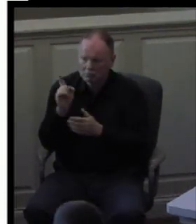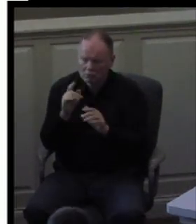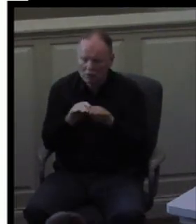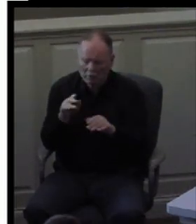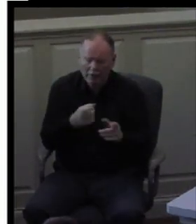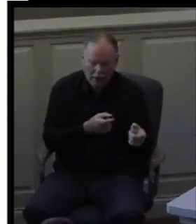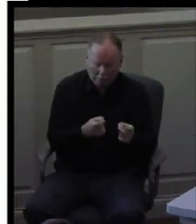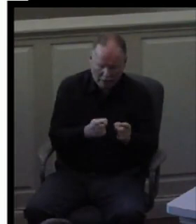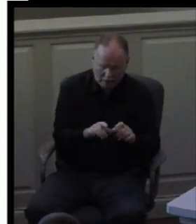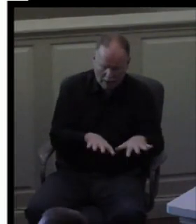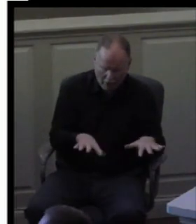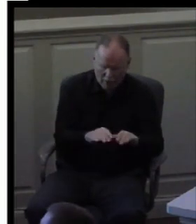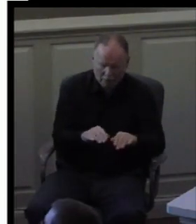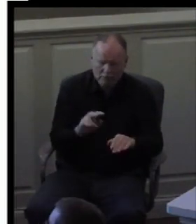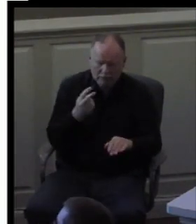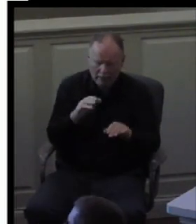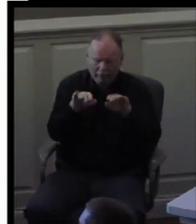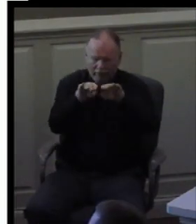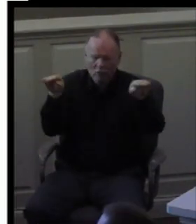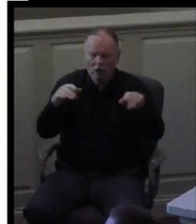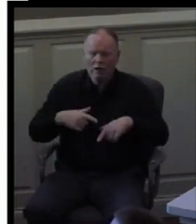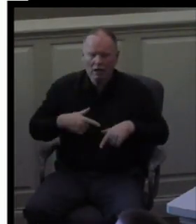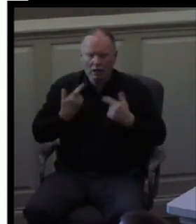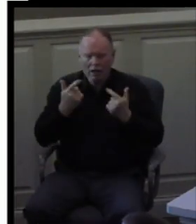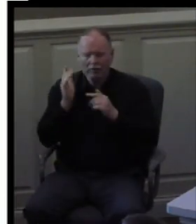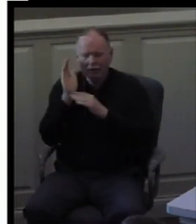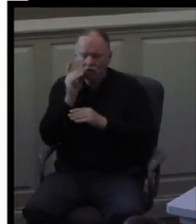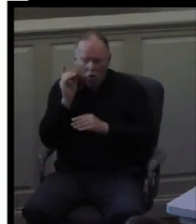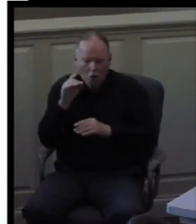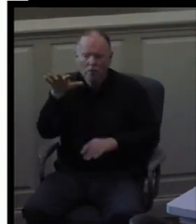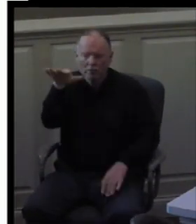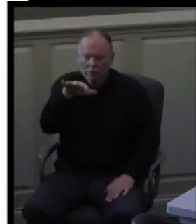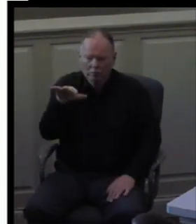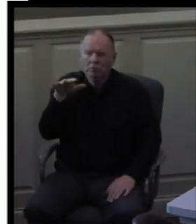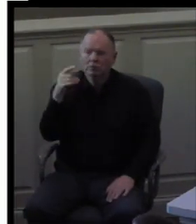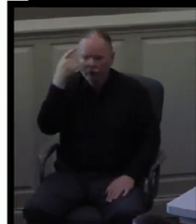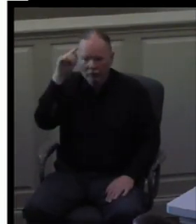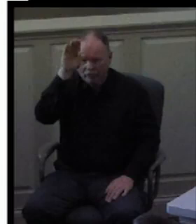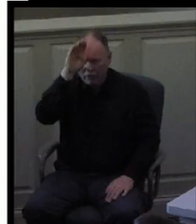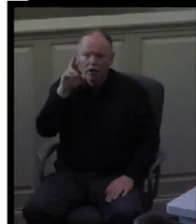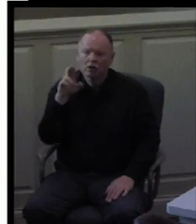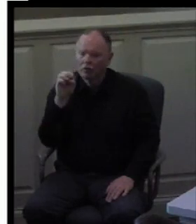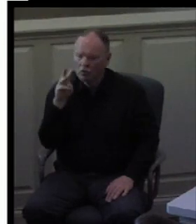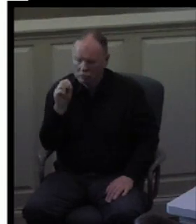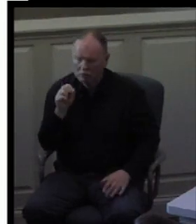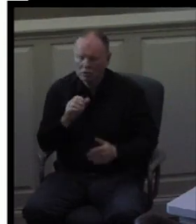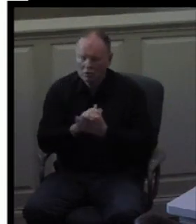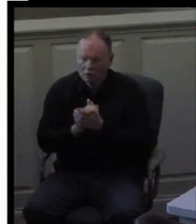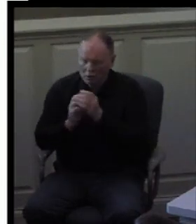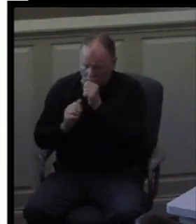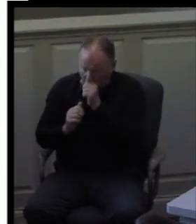above the administration offices, is the living quarters for fire crews. We've